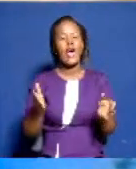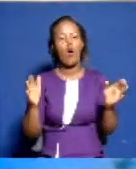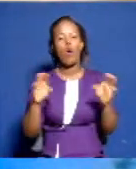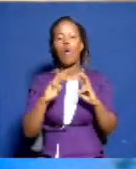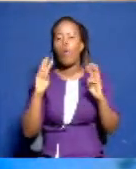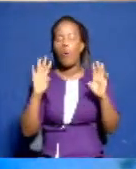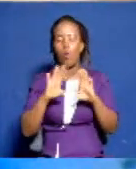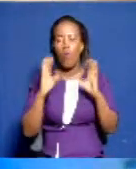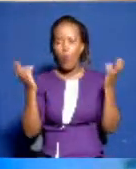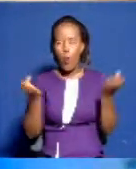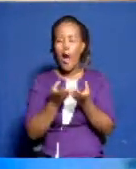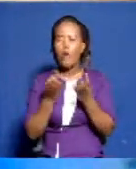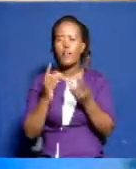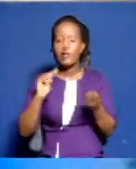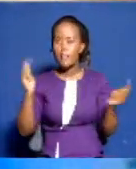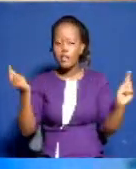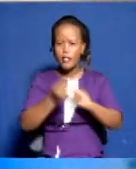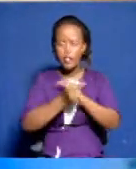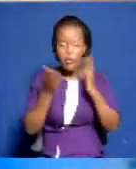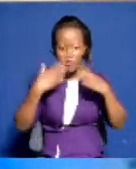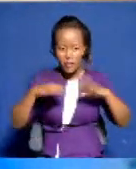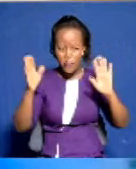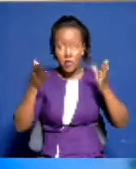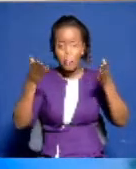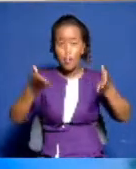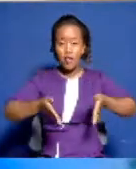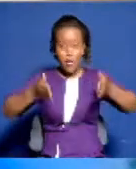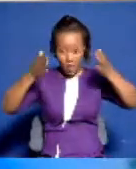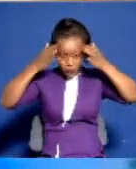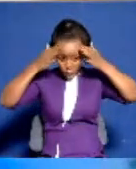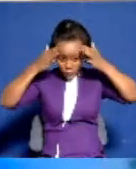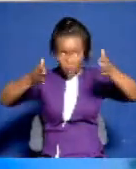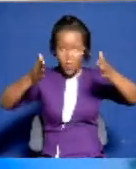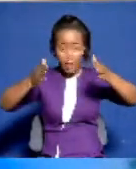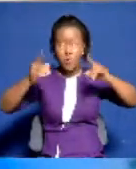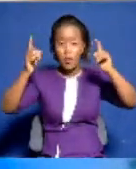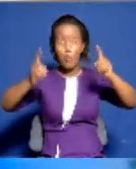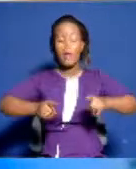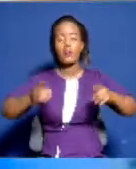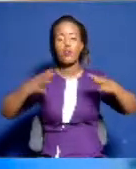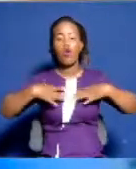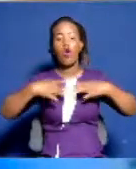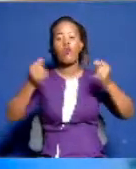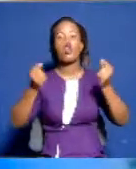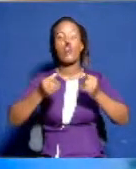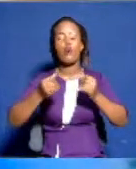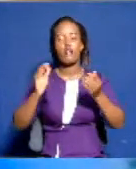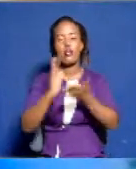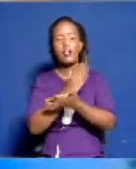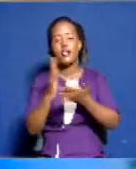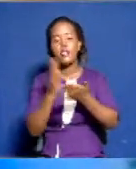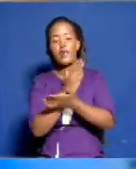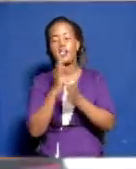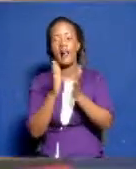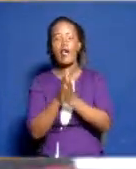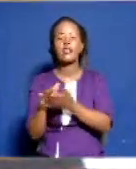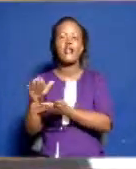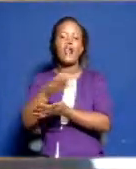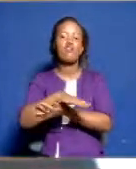changed, and we must focus on the health sector and the environment together.